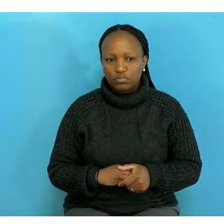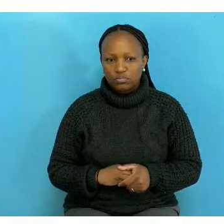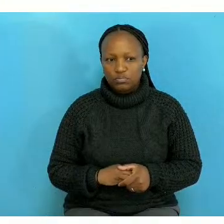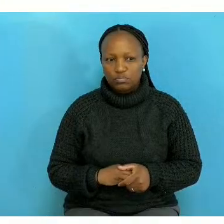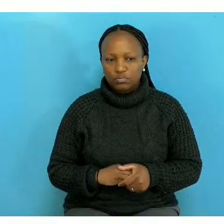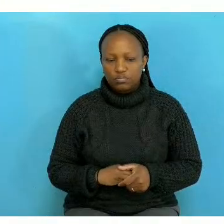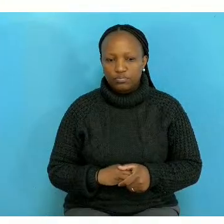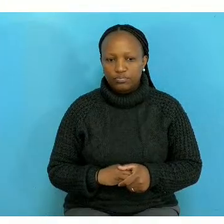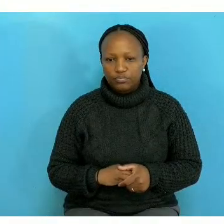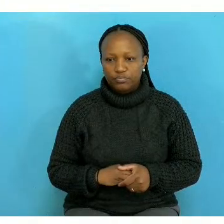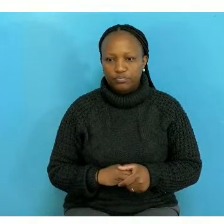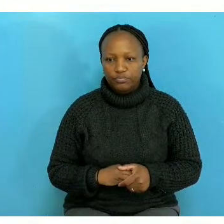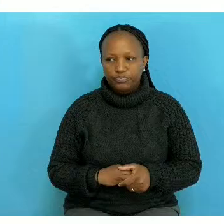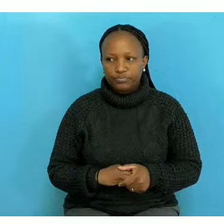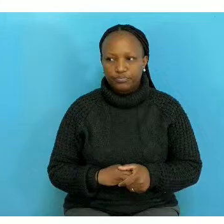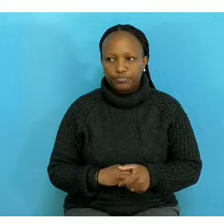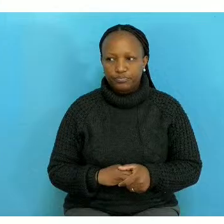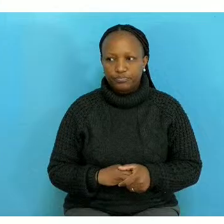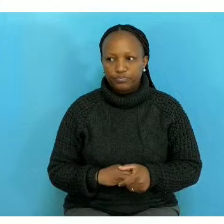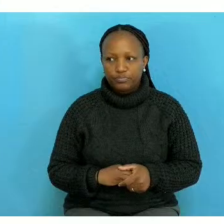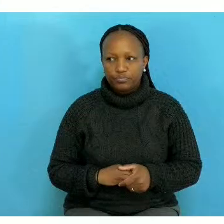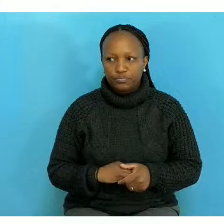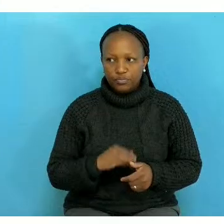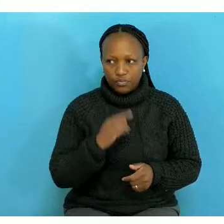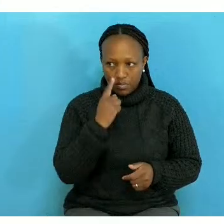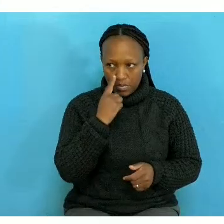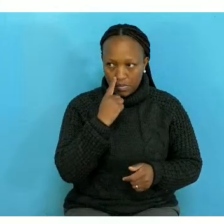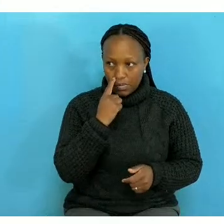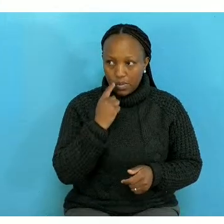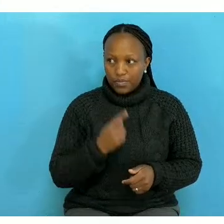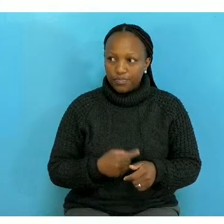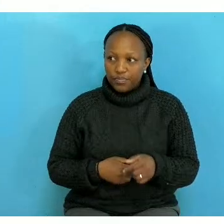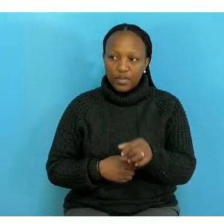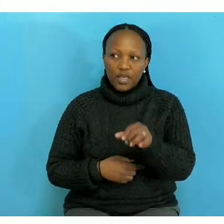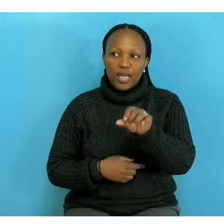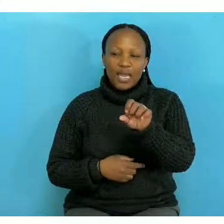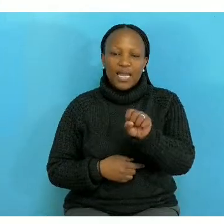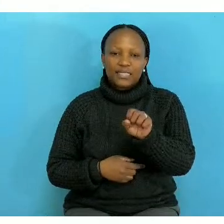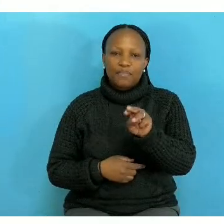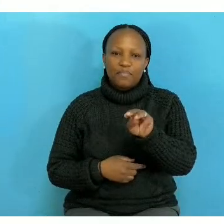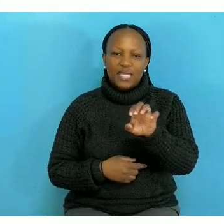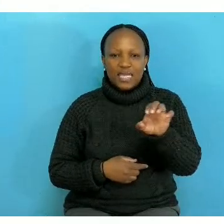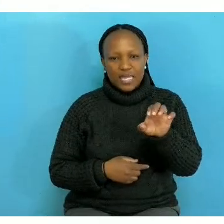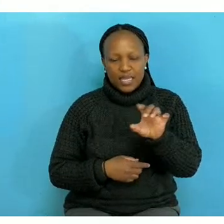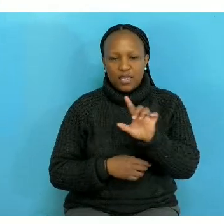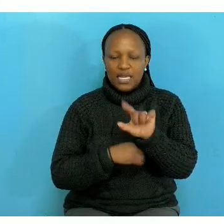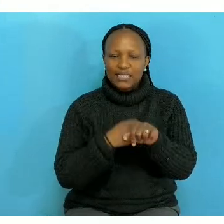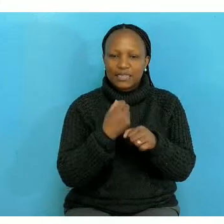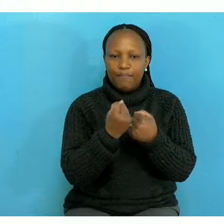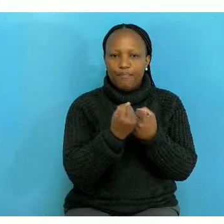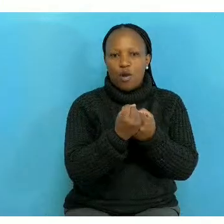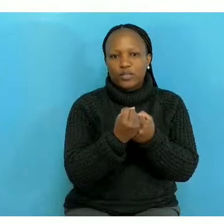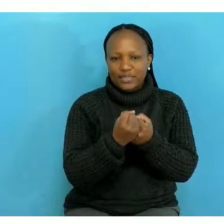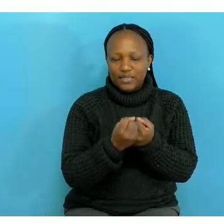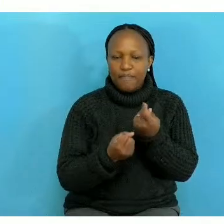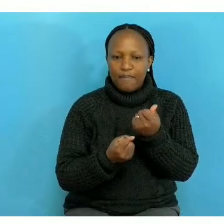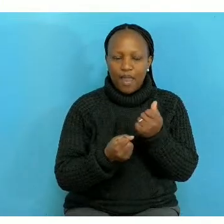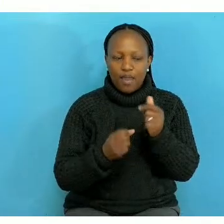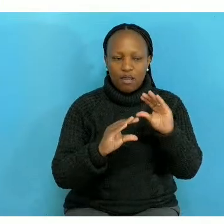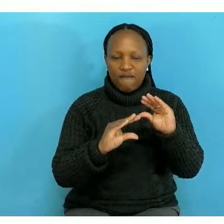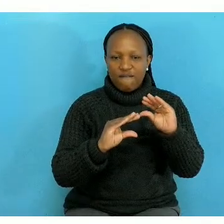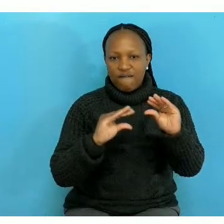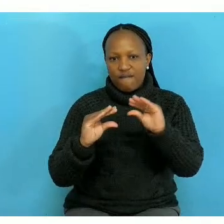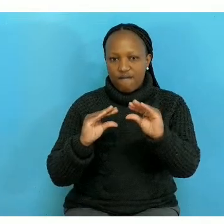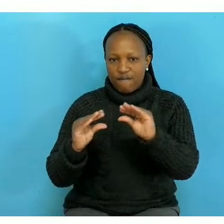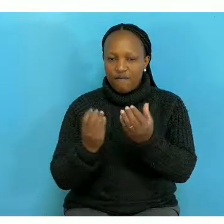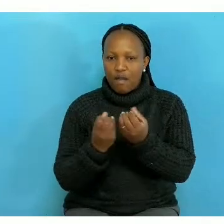In terms of the JEP SMME support allocation, the strategic